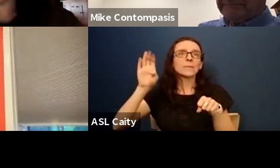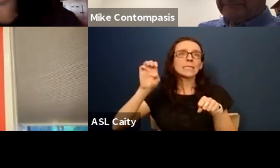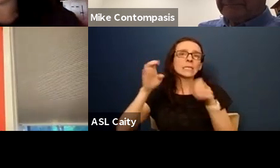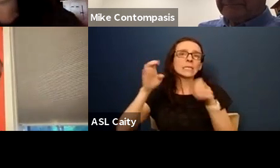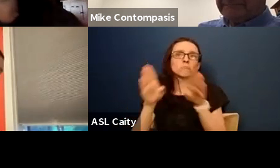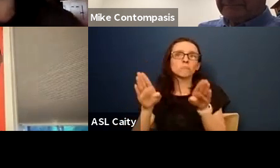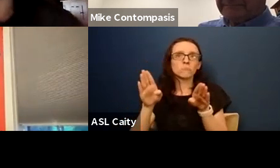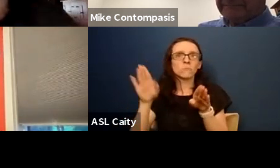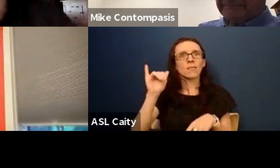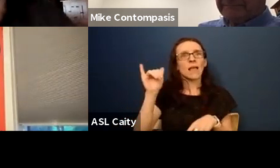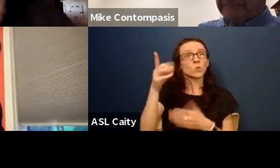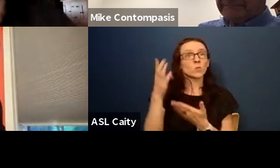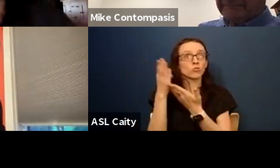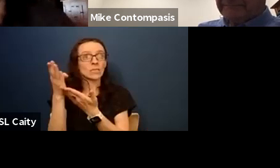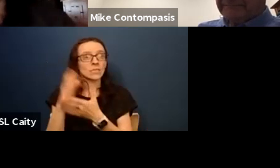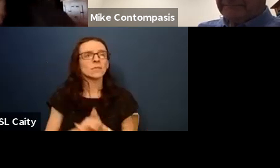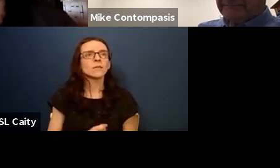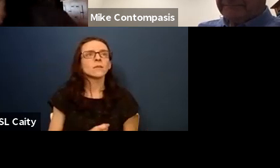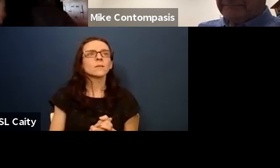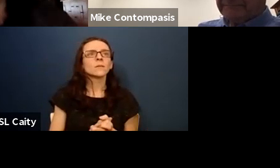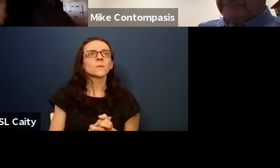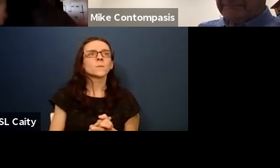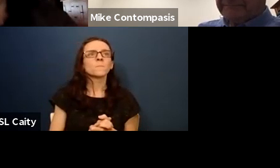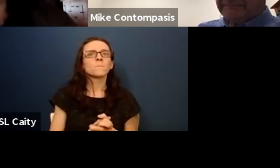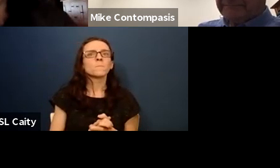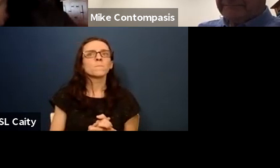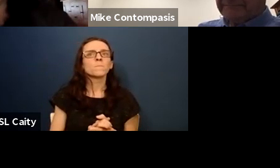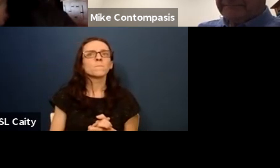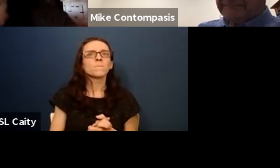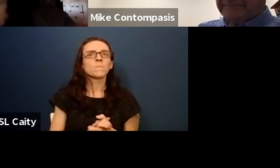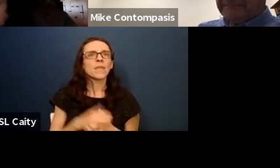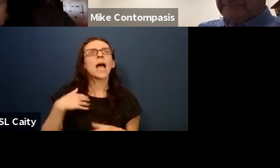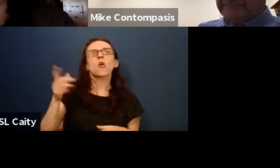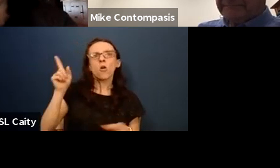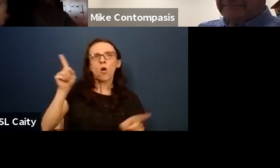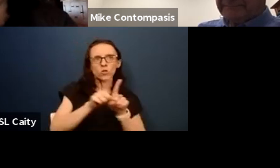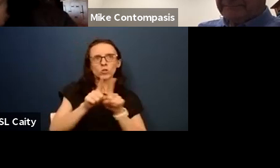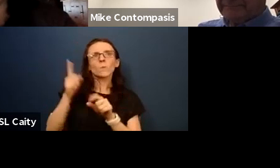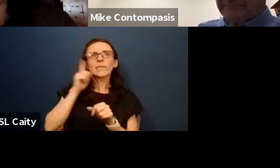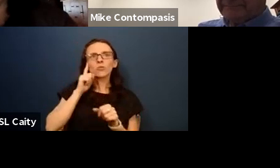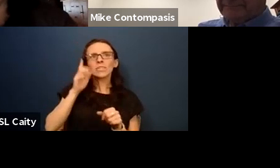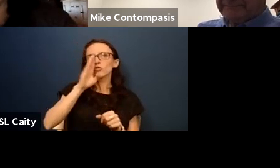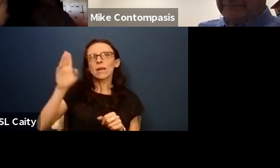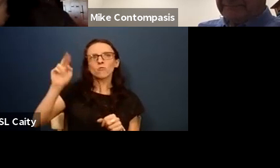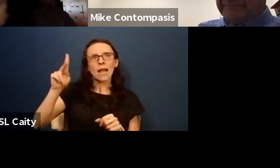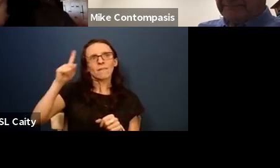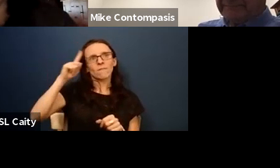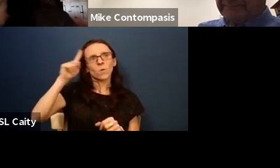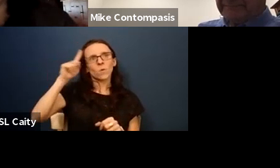up as you suggested. I also hear straight rank. A straight rank for the